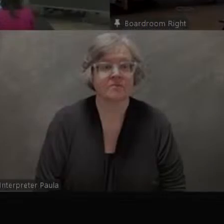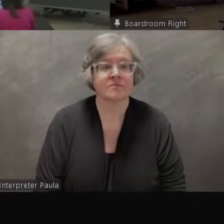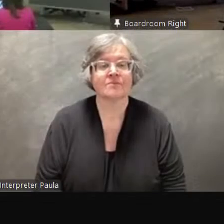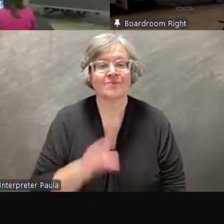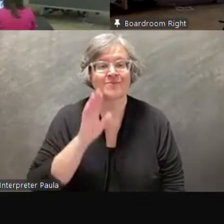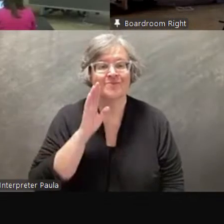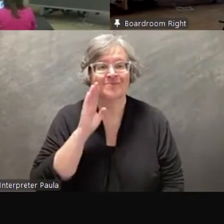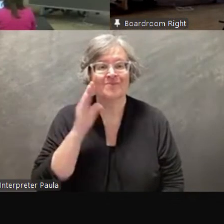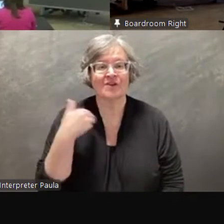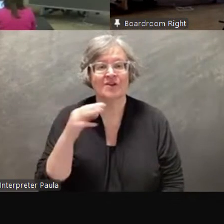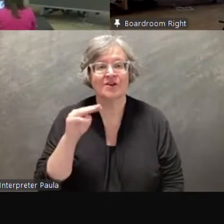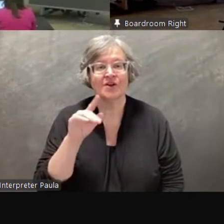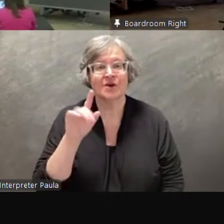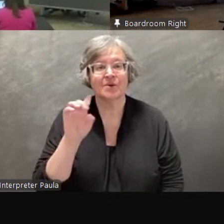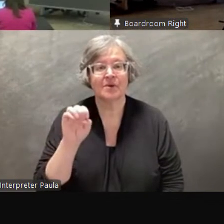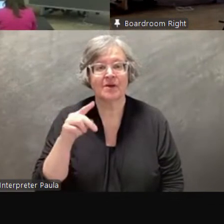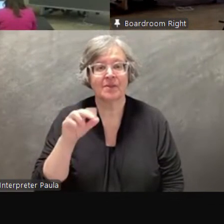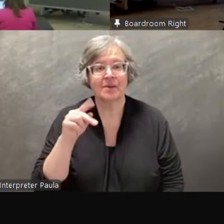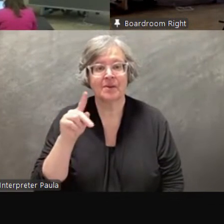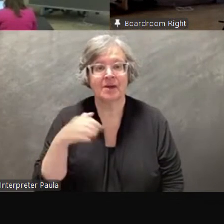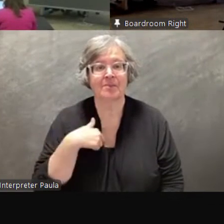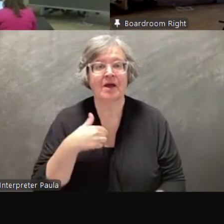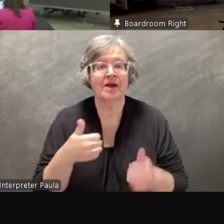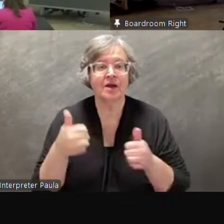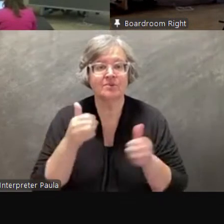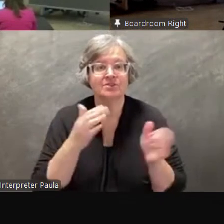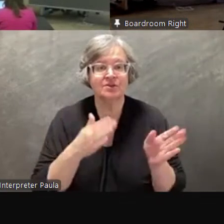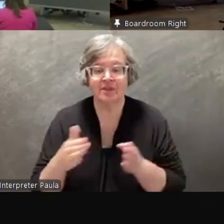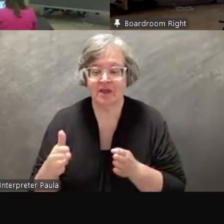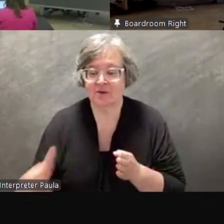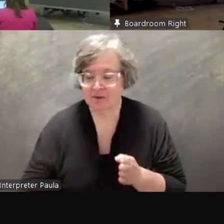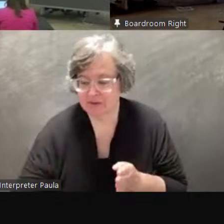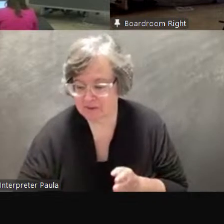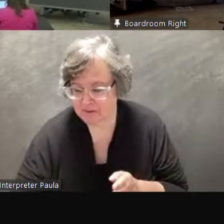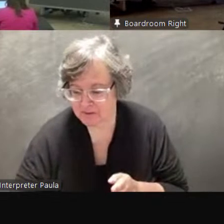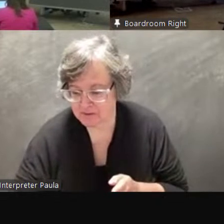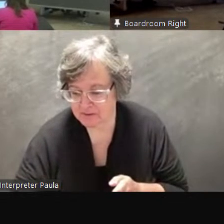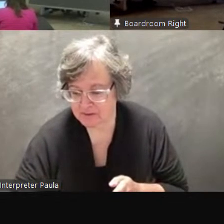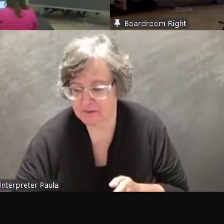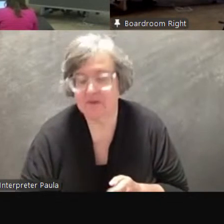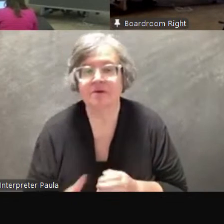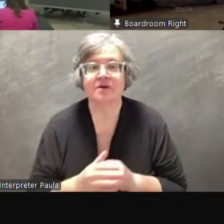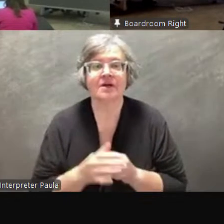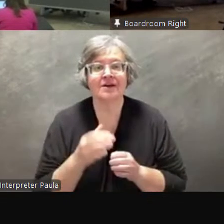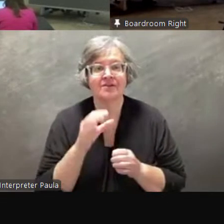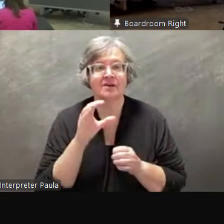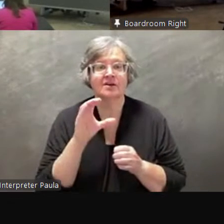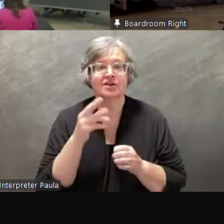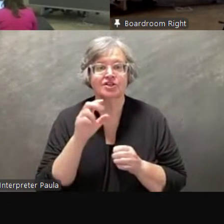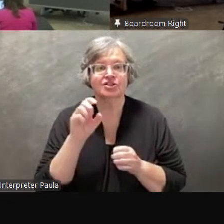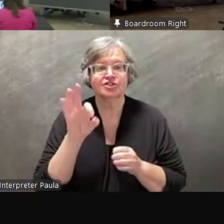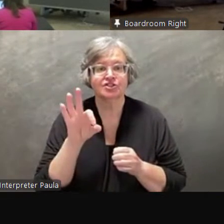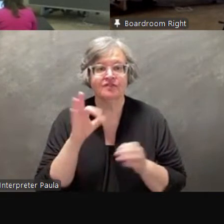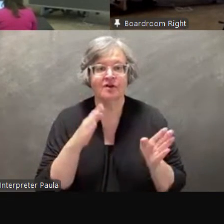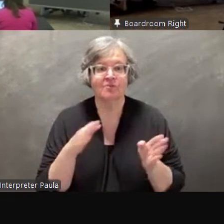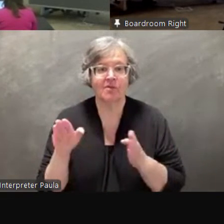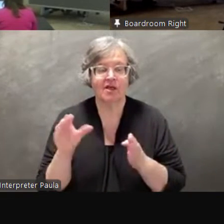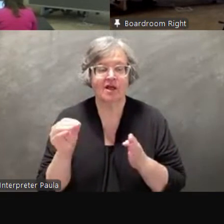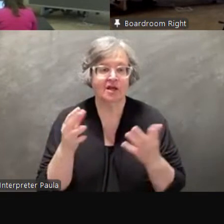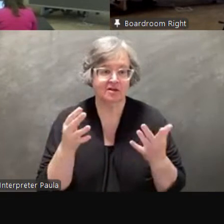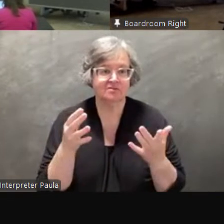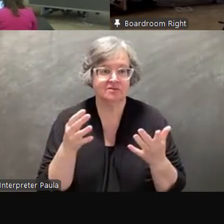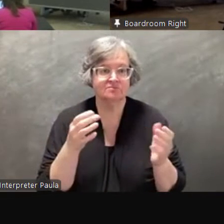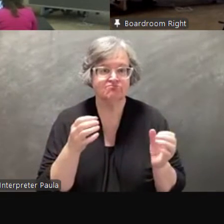the Chief Planning and Innovation Officer here at CTA, and I'm joined by Kara Bader, the Vice President of Innovation